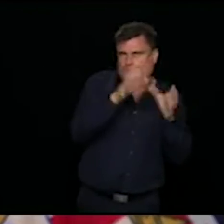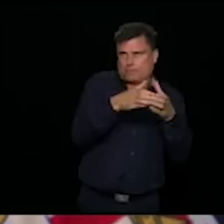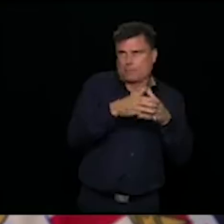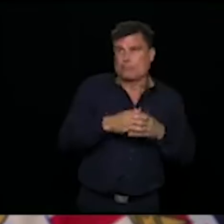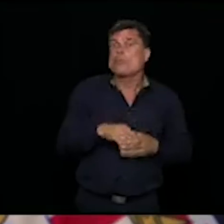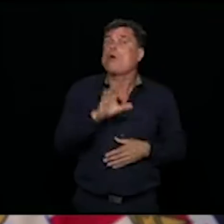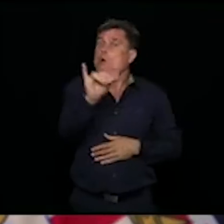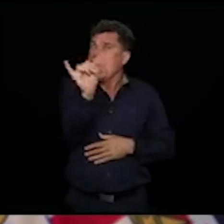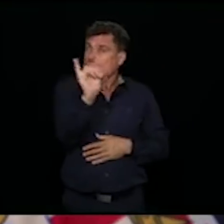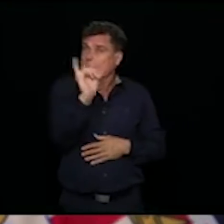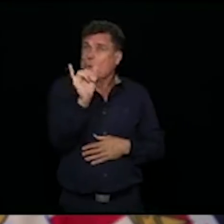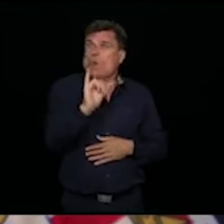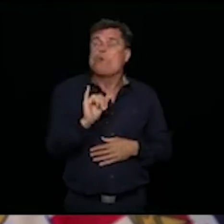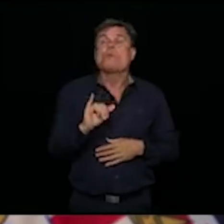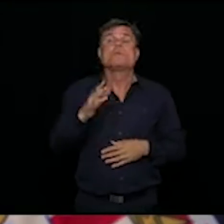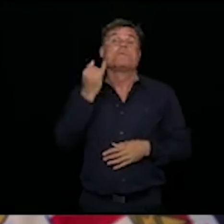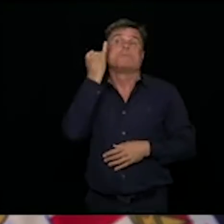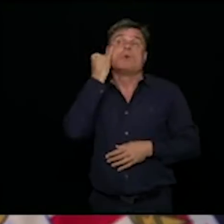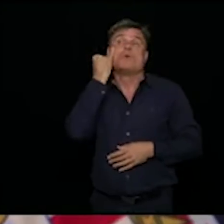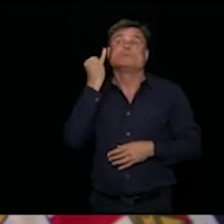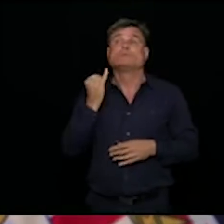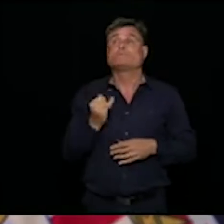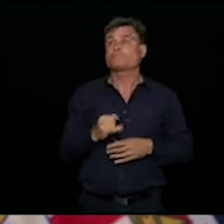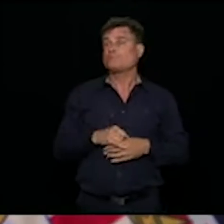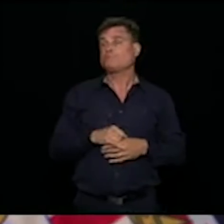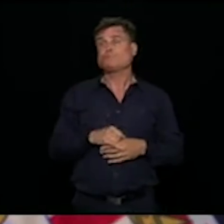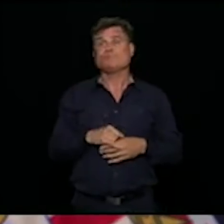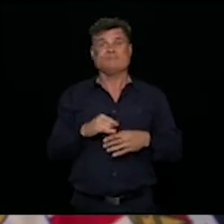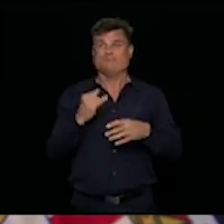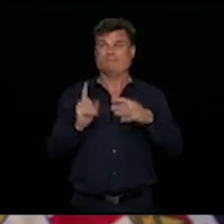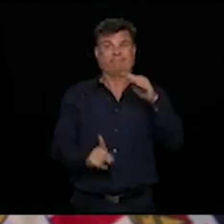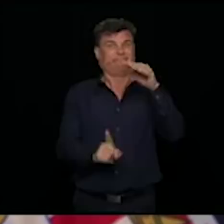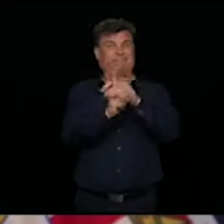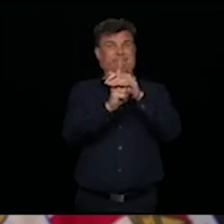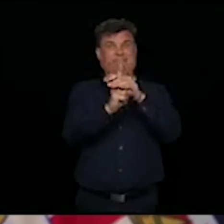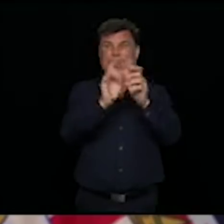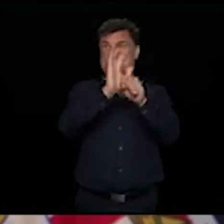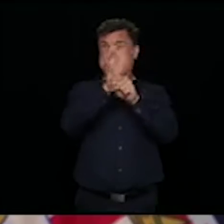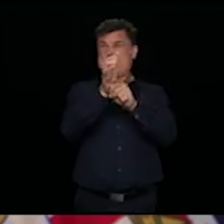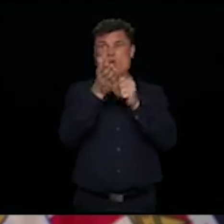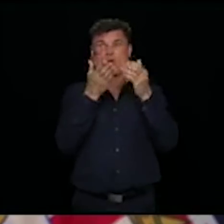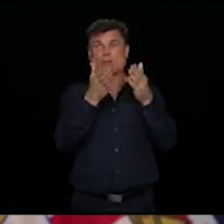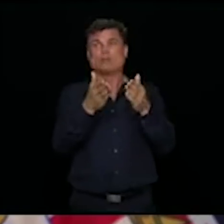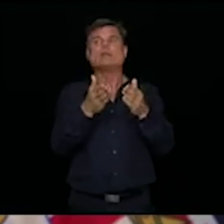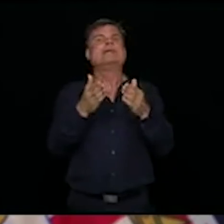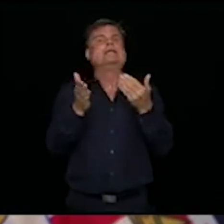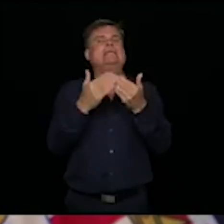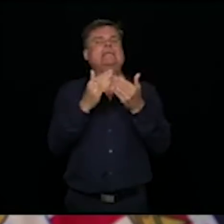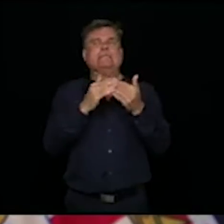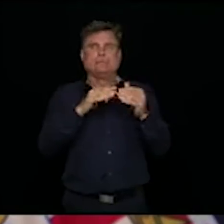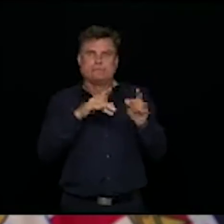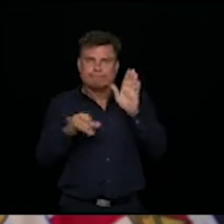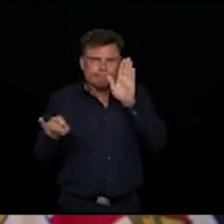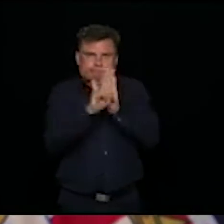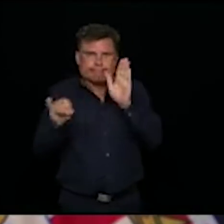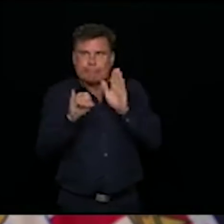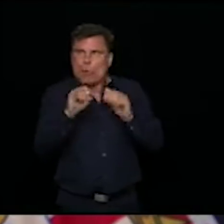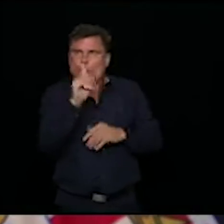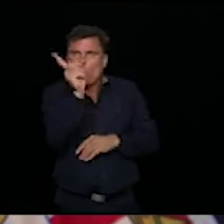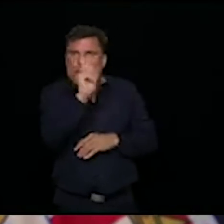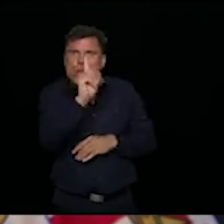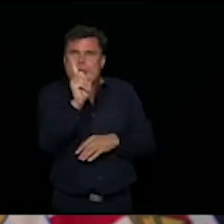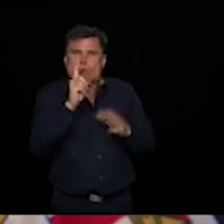school. It also means that in the event of a case of COVID-19 in the school, the potential for transmission will be